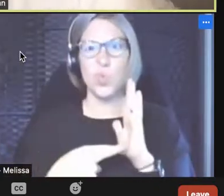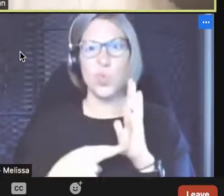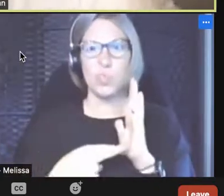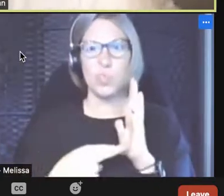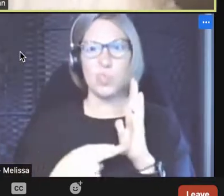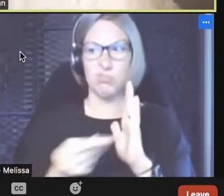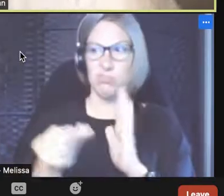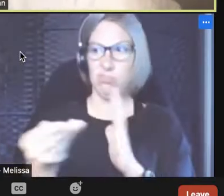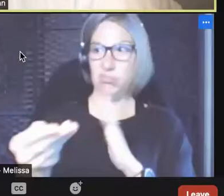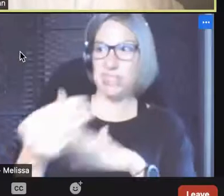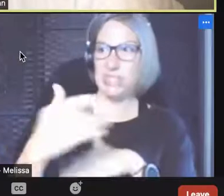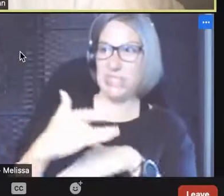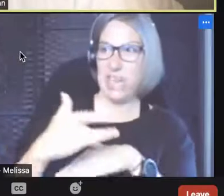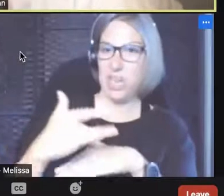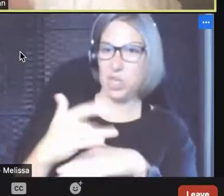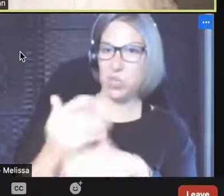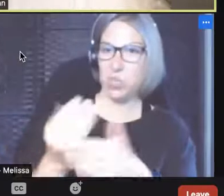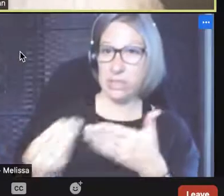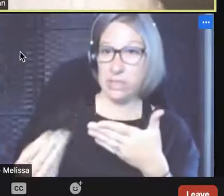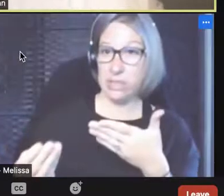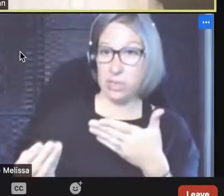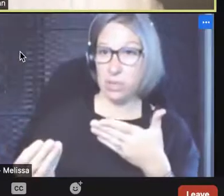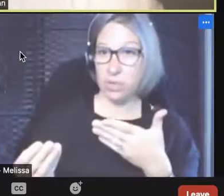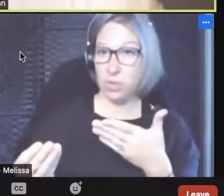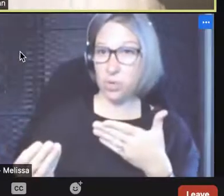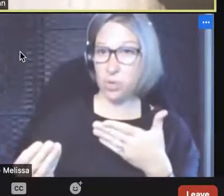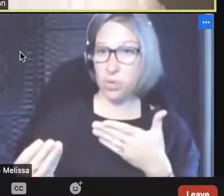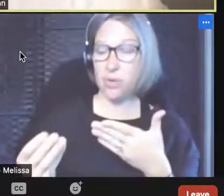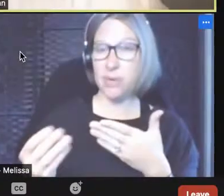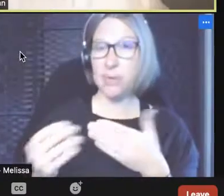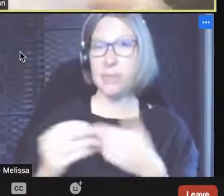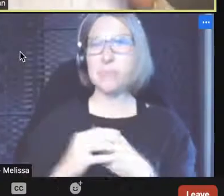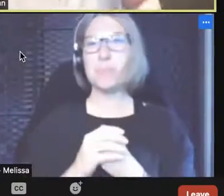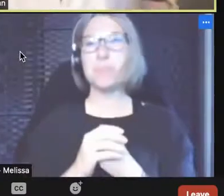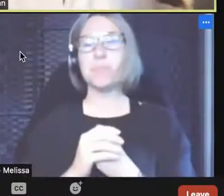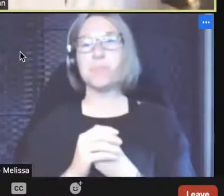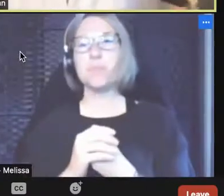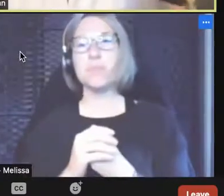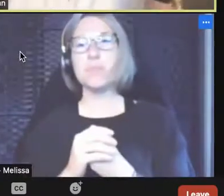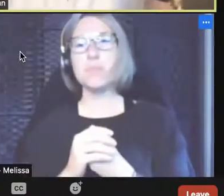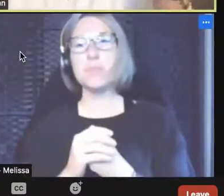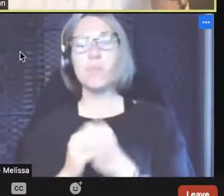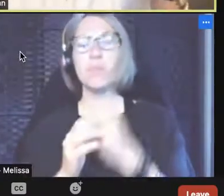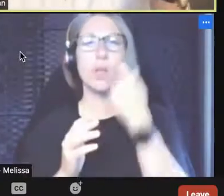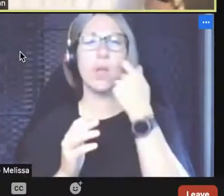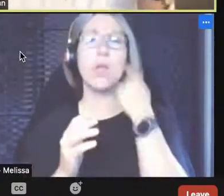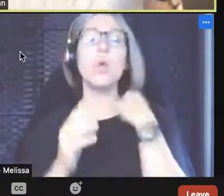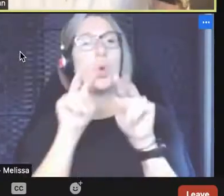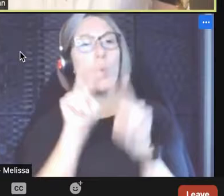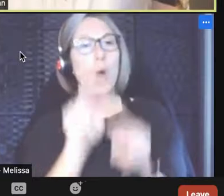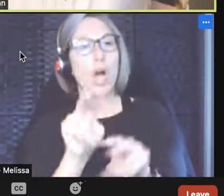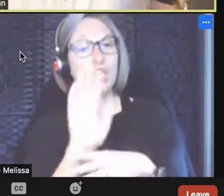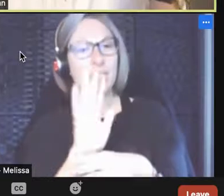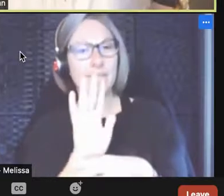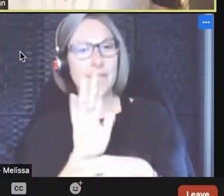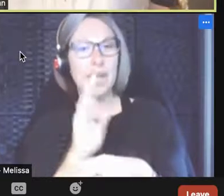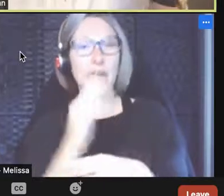tactual material. That if they're learning a new story, we're watching this video of the giraffe